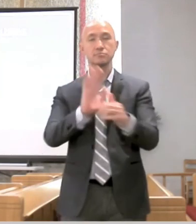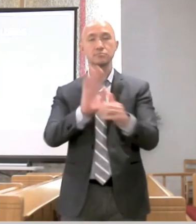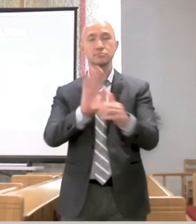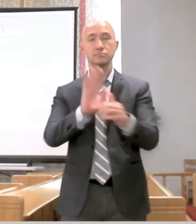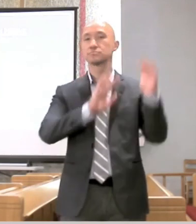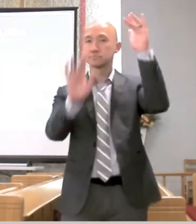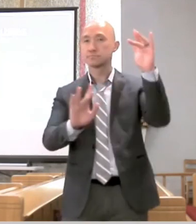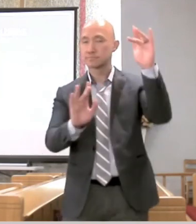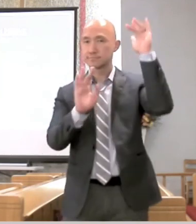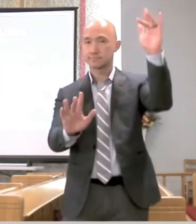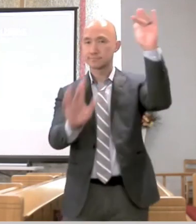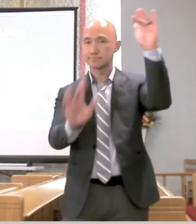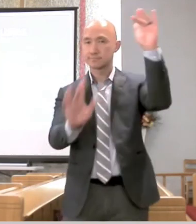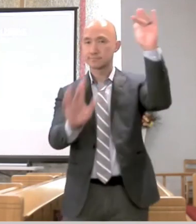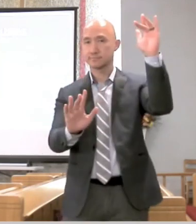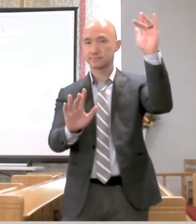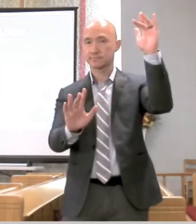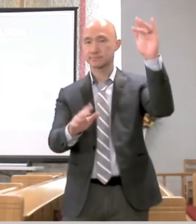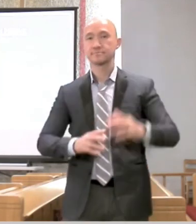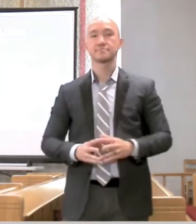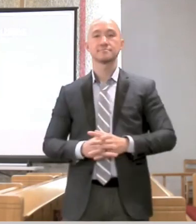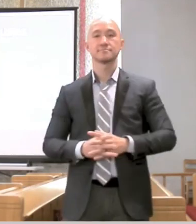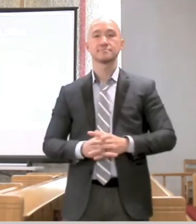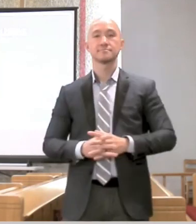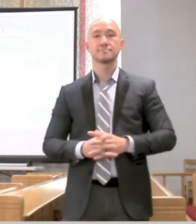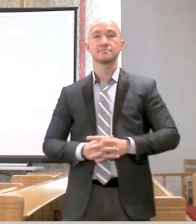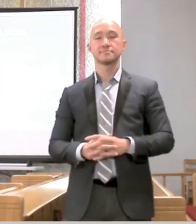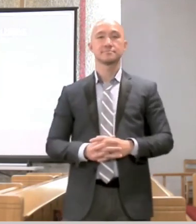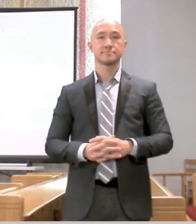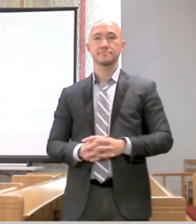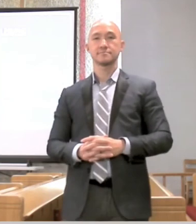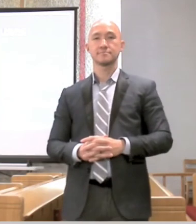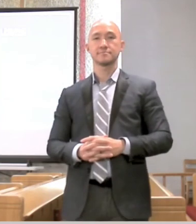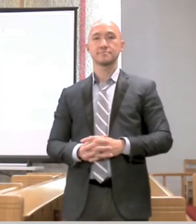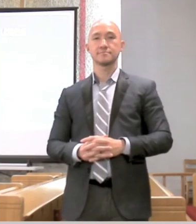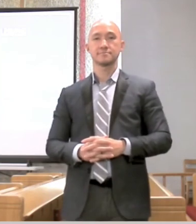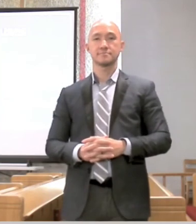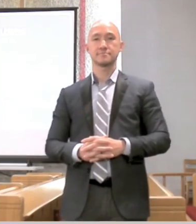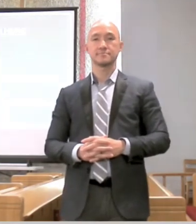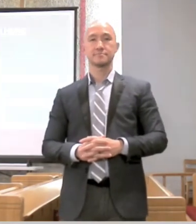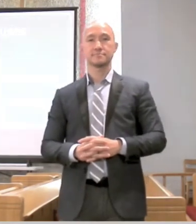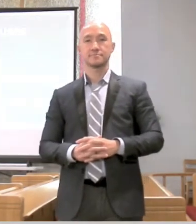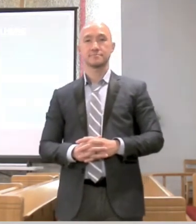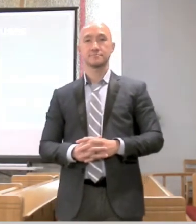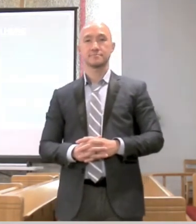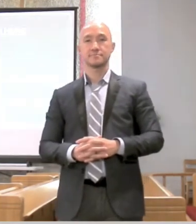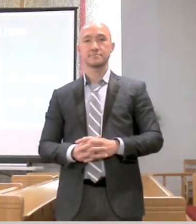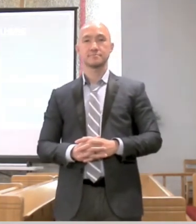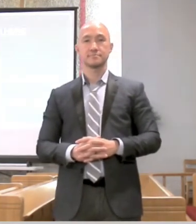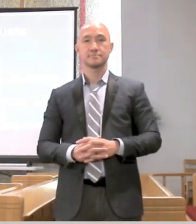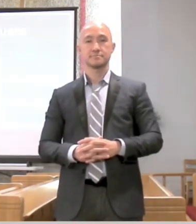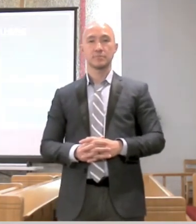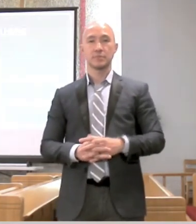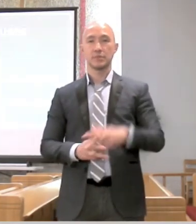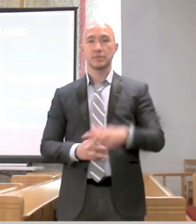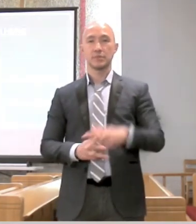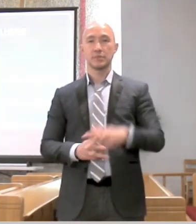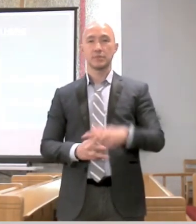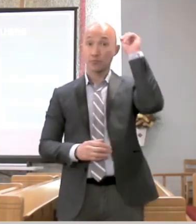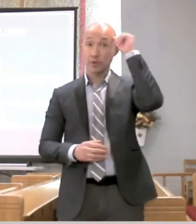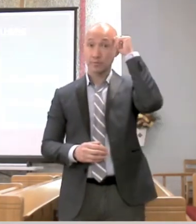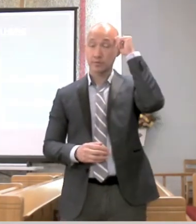judgment. Always. So it's always good to carry that out. I'm not saying be a mat. I'm not saying be a